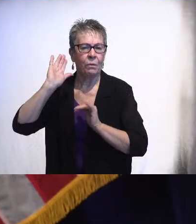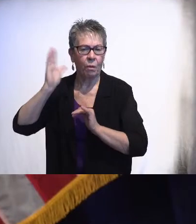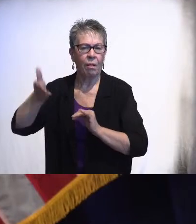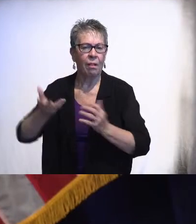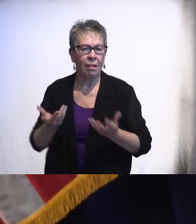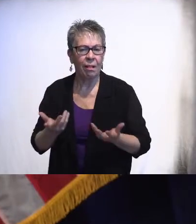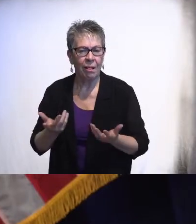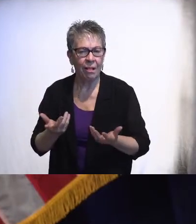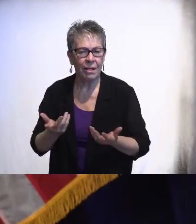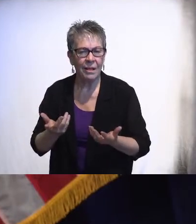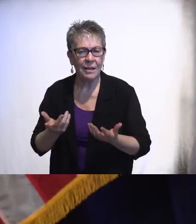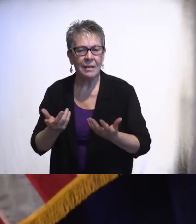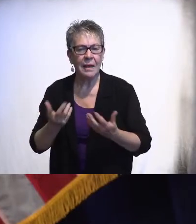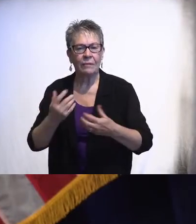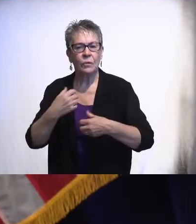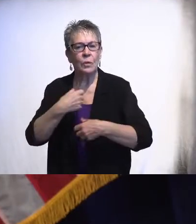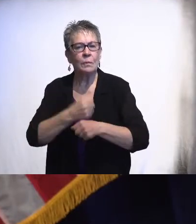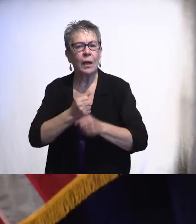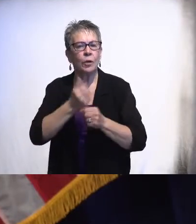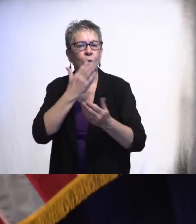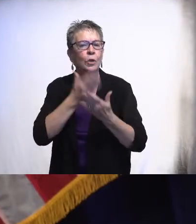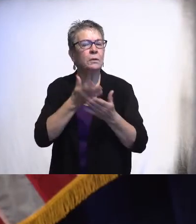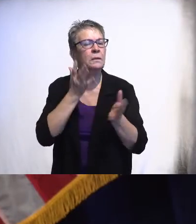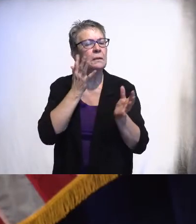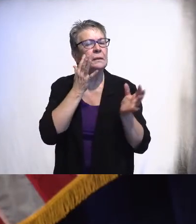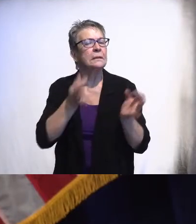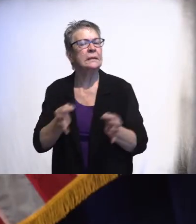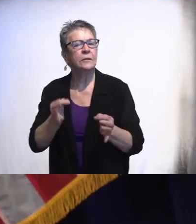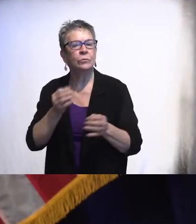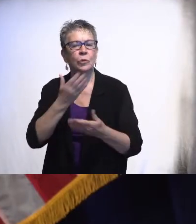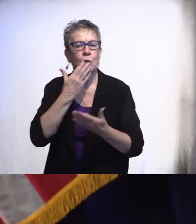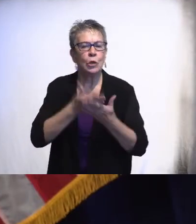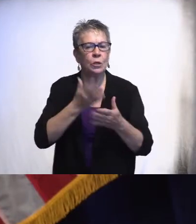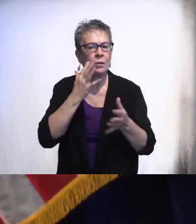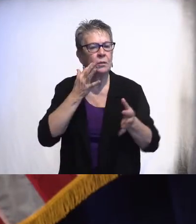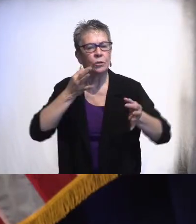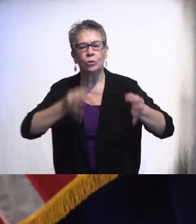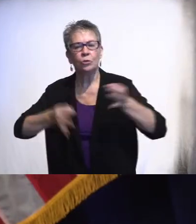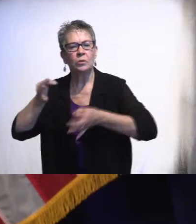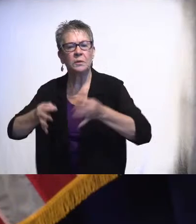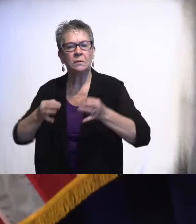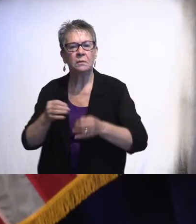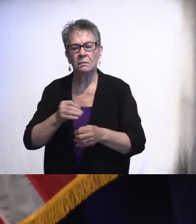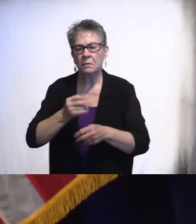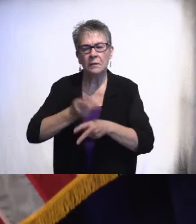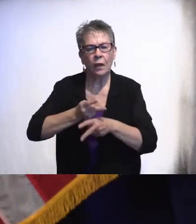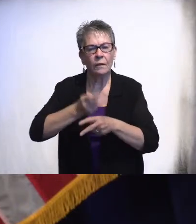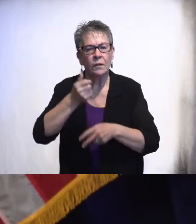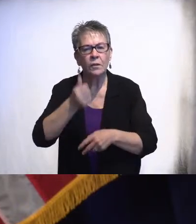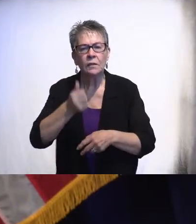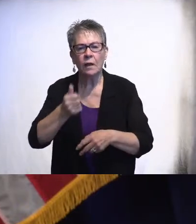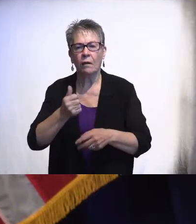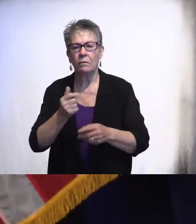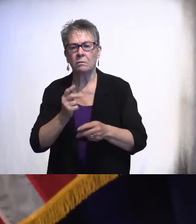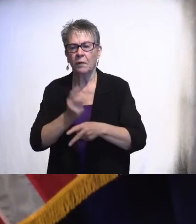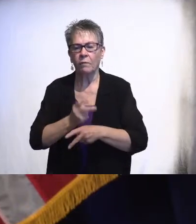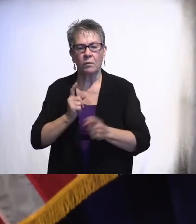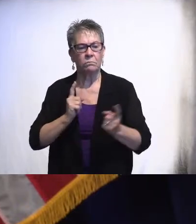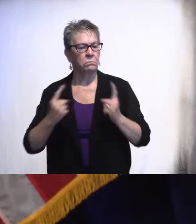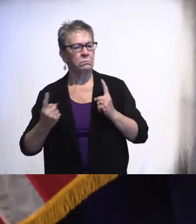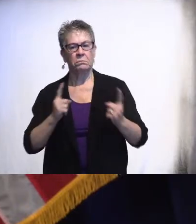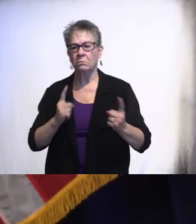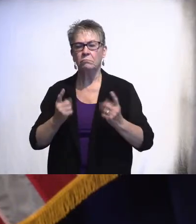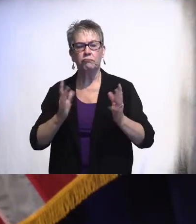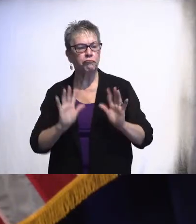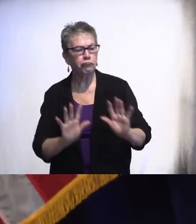appropriate situations, ventilation, all these other things that we've been talking about for years. So we're certainly in a whole